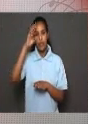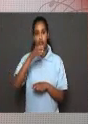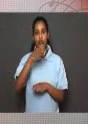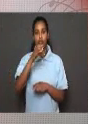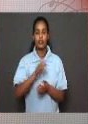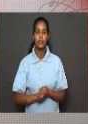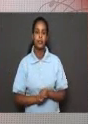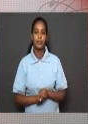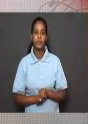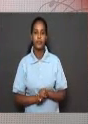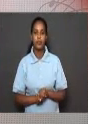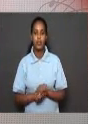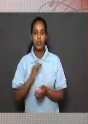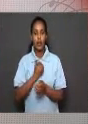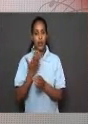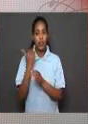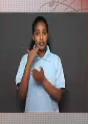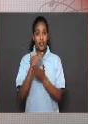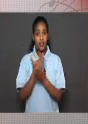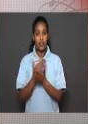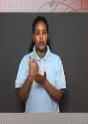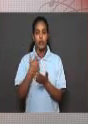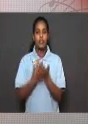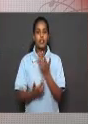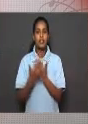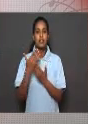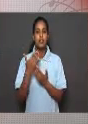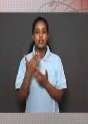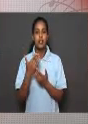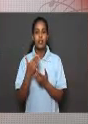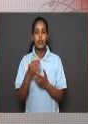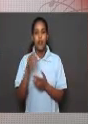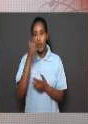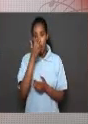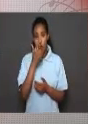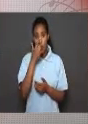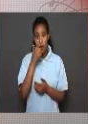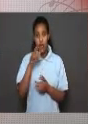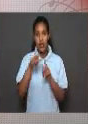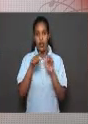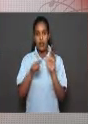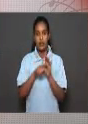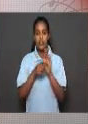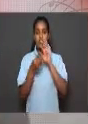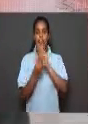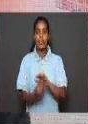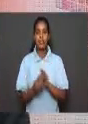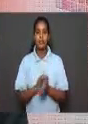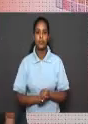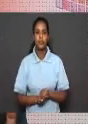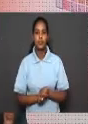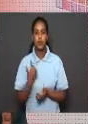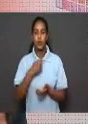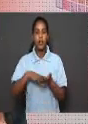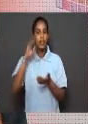solution. In our last lesson, we discussed the common ion effect.